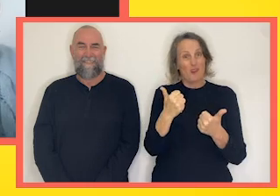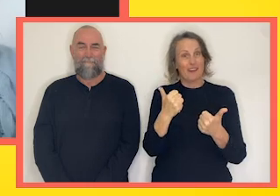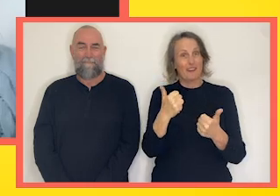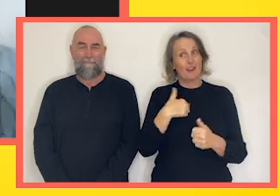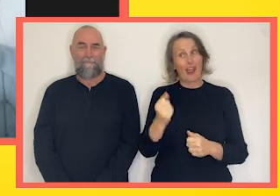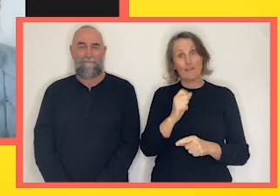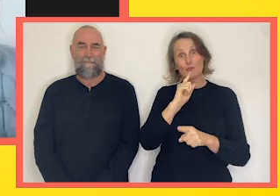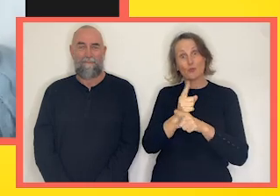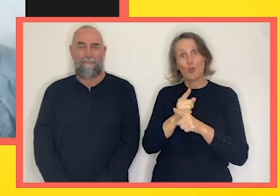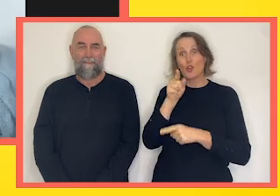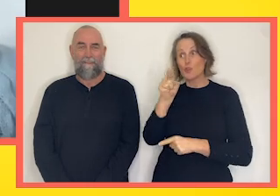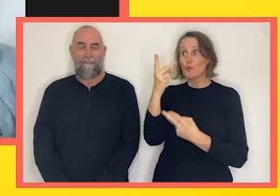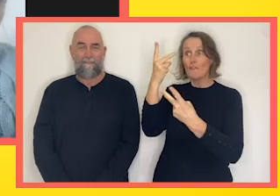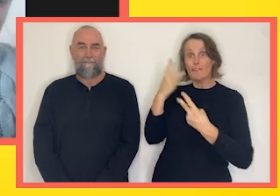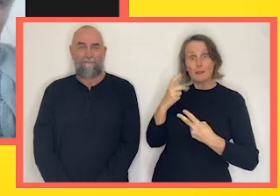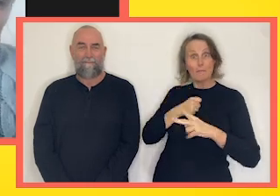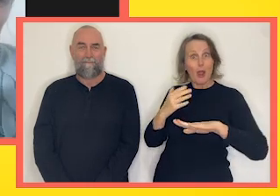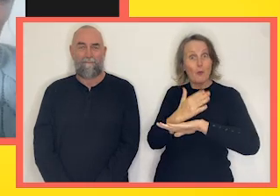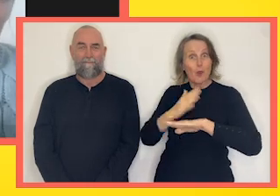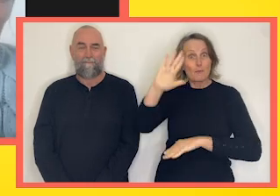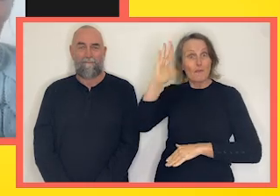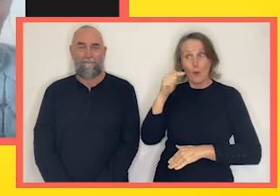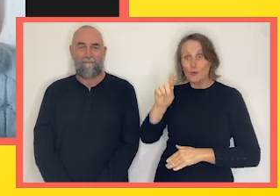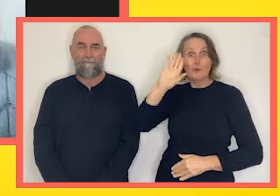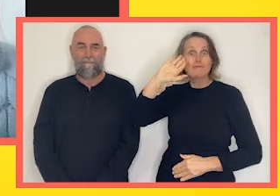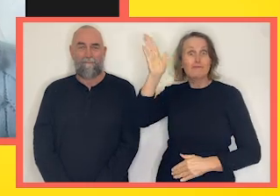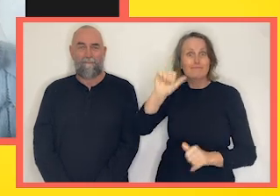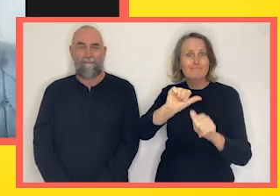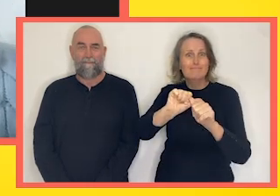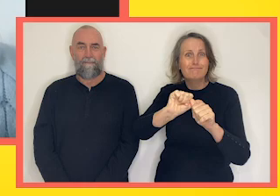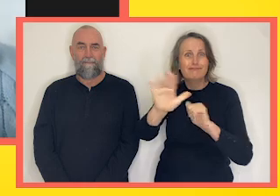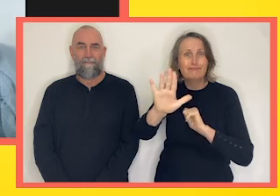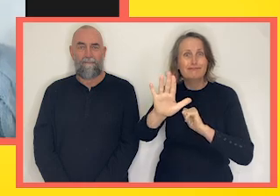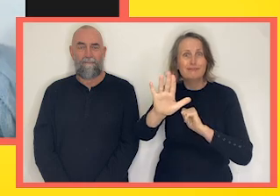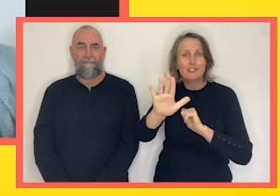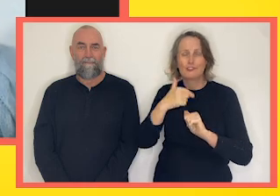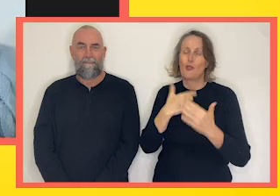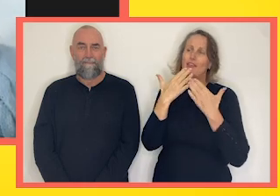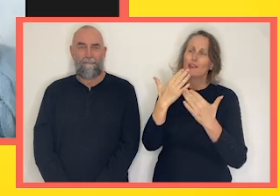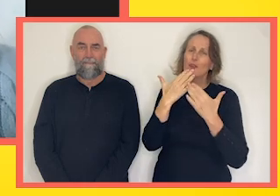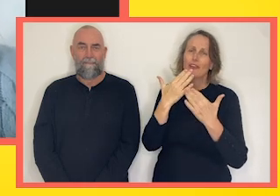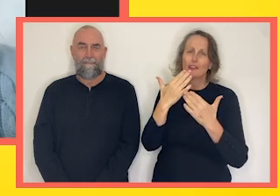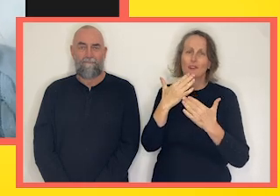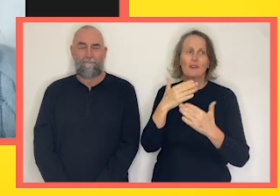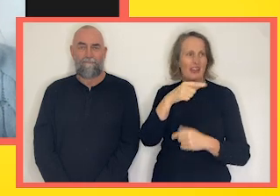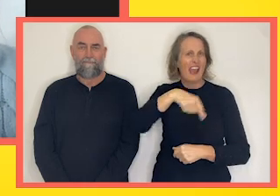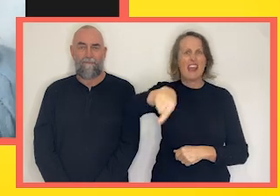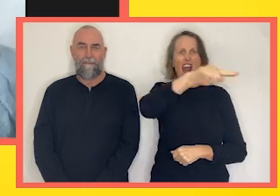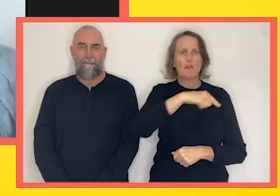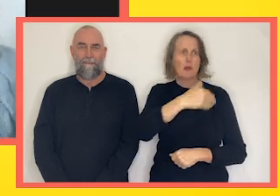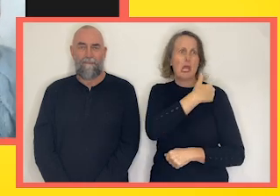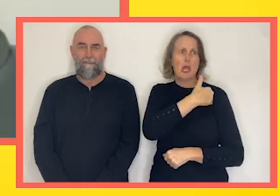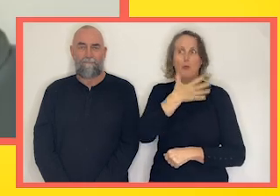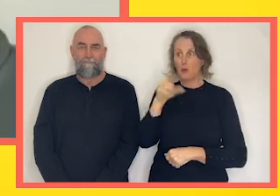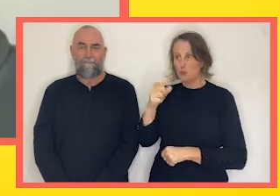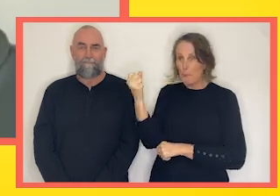got to mention, you came to my work and gave it a phenomenal talk during the week. So thank you. They already hit me up and they want you back